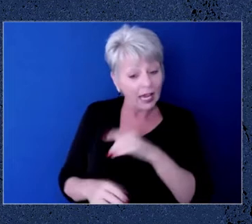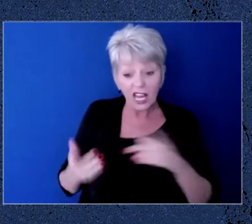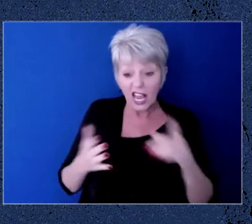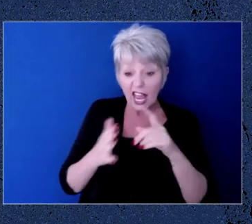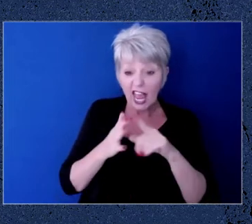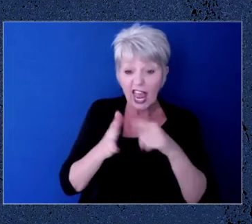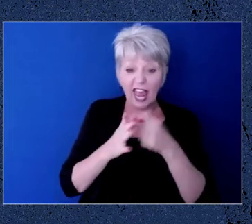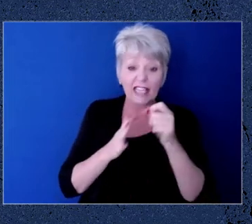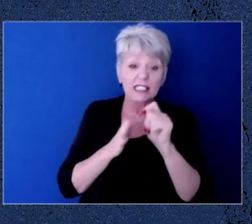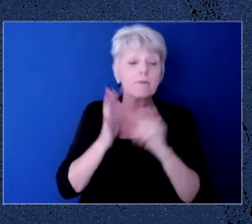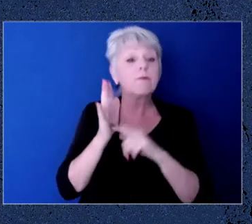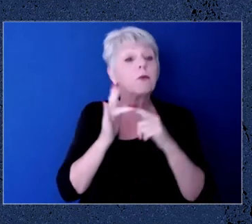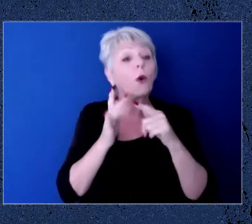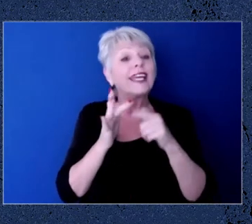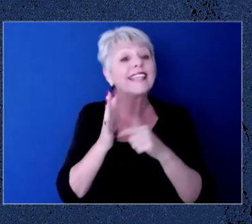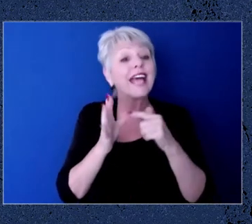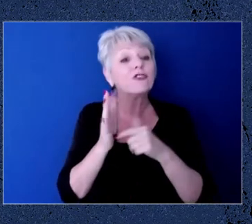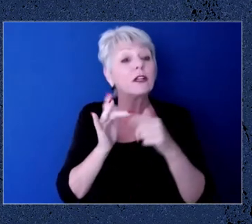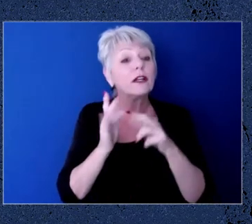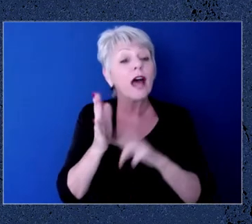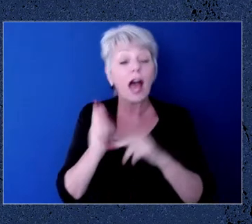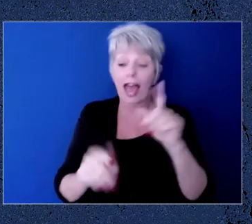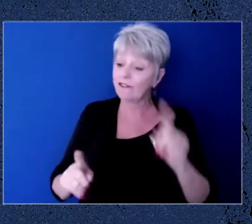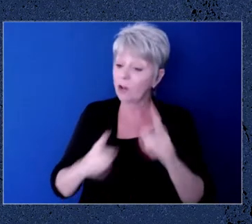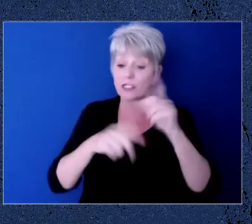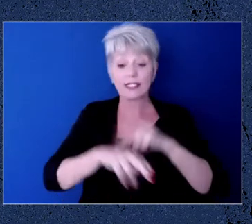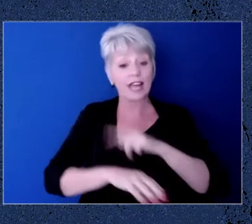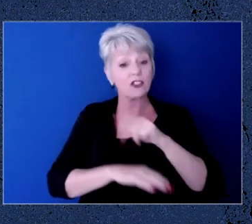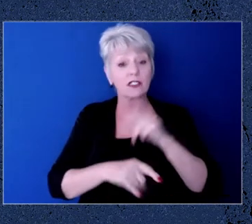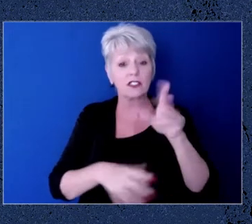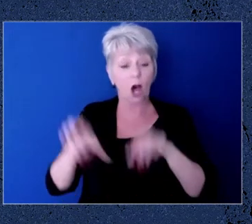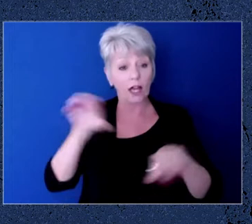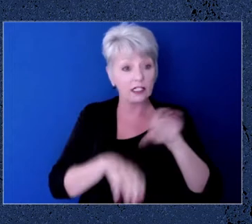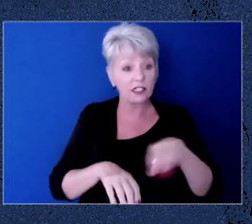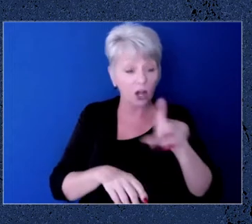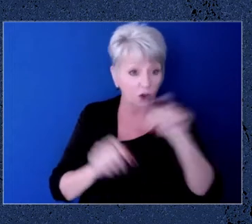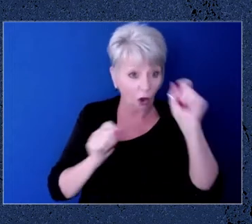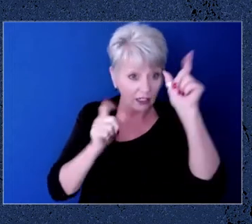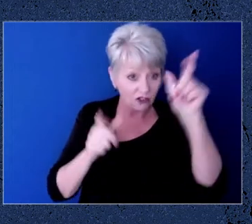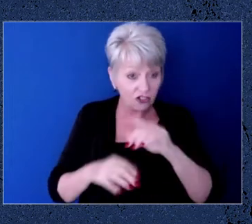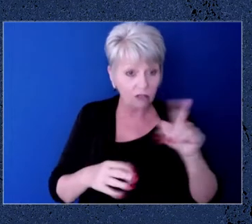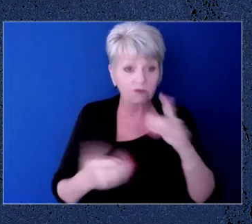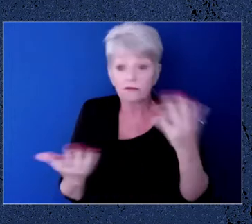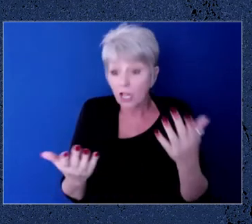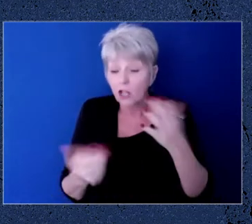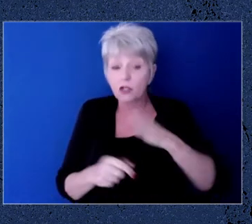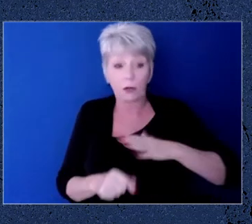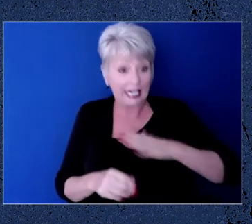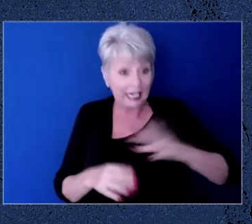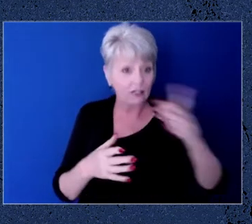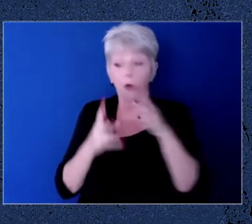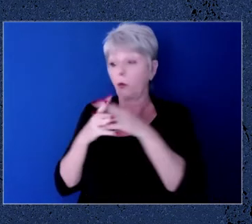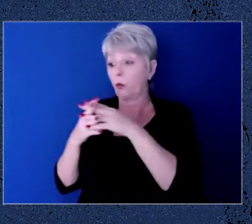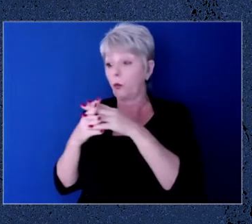and appropriation of First Nations science knowledge an issue once Western scientists learn from it? Do we need Western science,